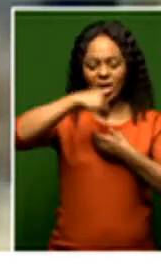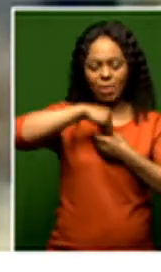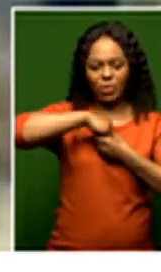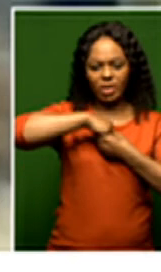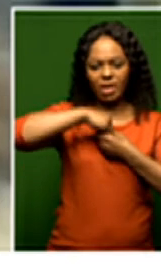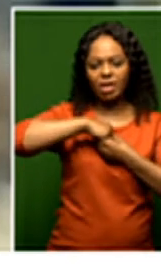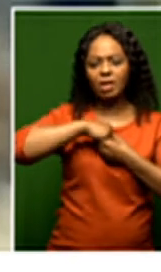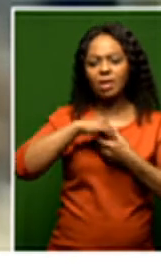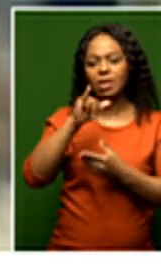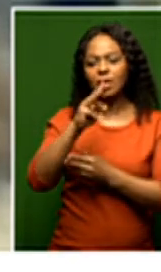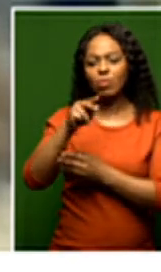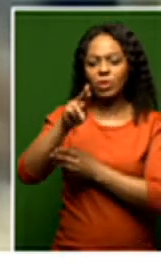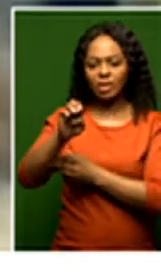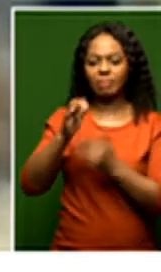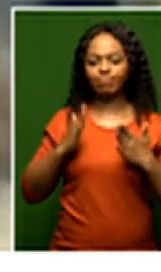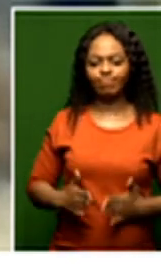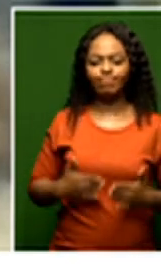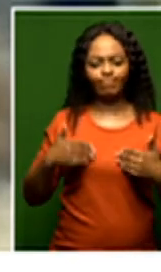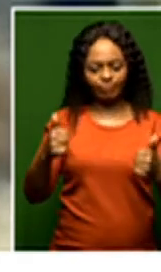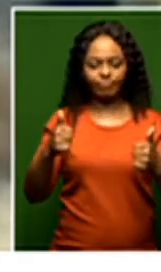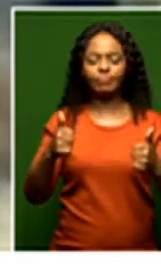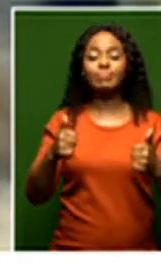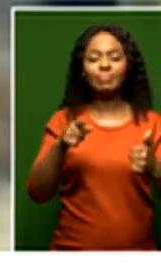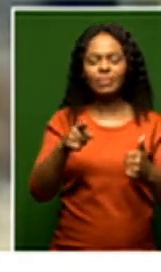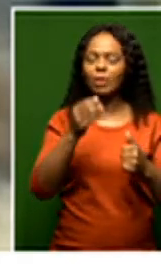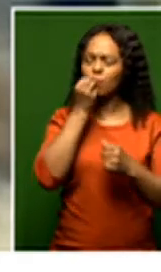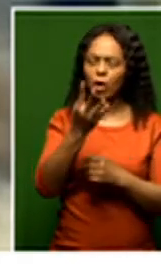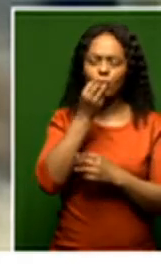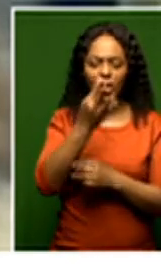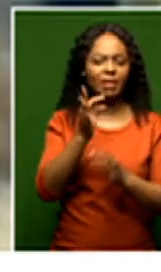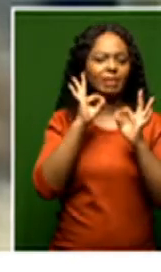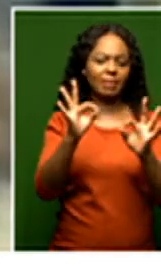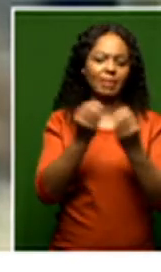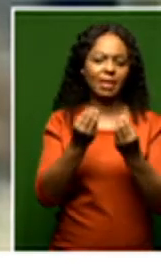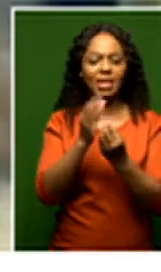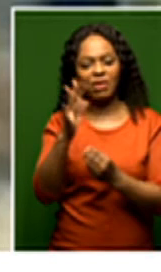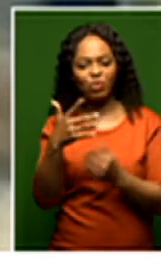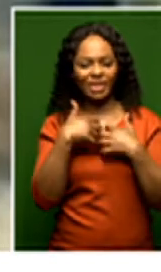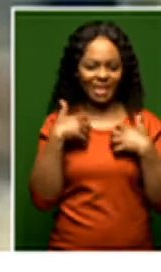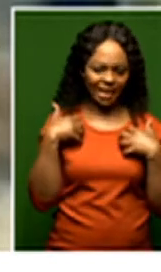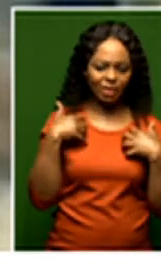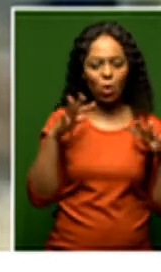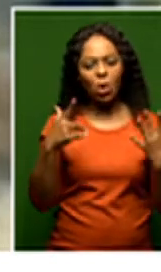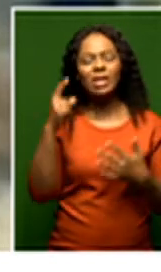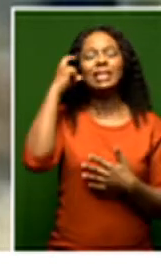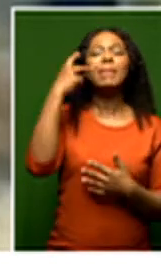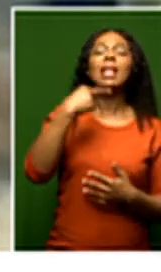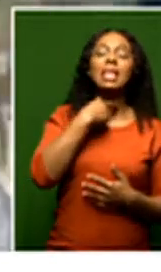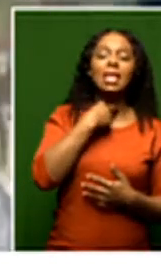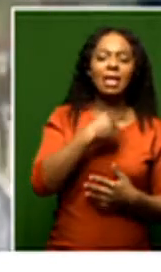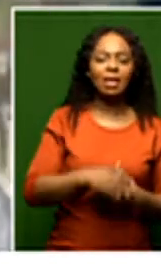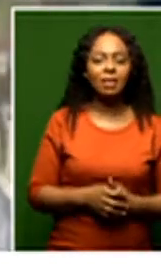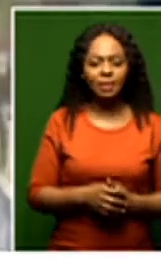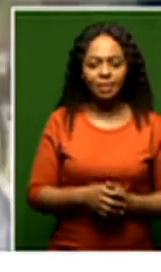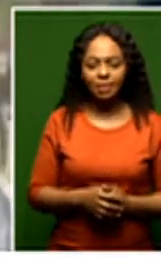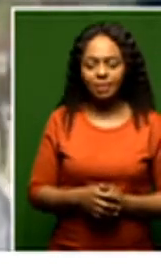So, and also rescue remedy is a wonderful remedy if you're really, really stressed or even battling to sleep. So